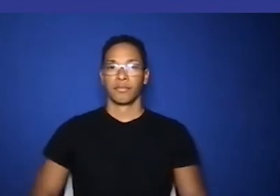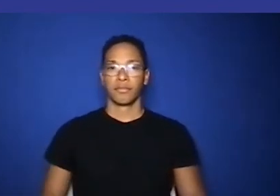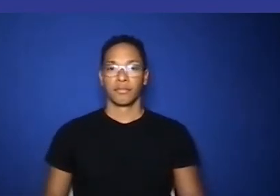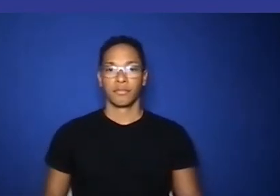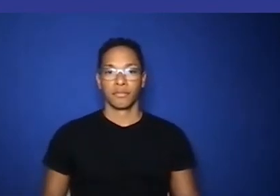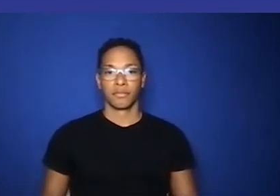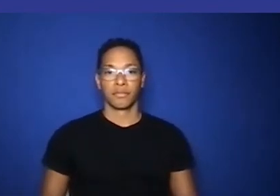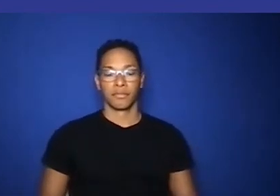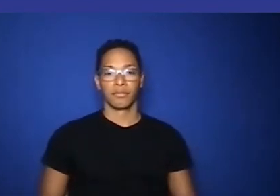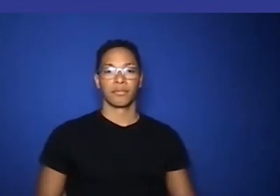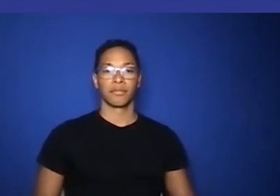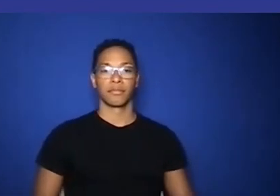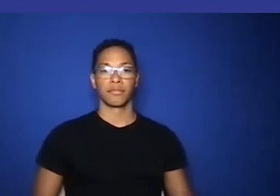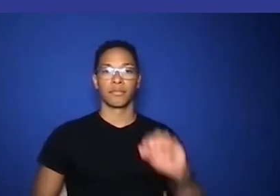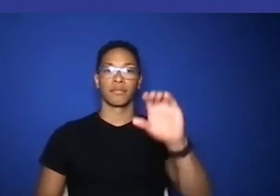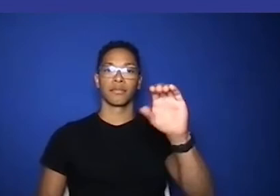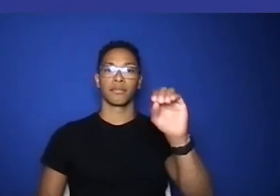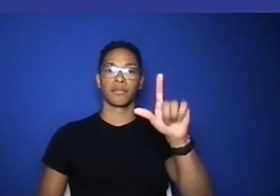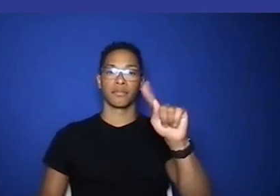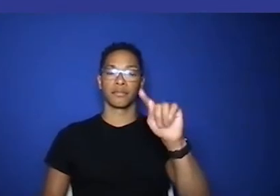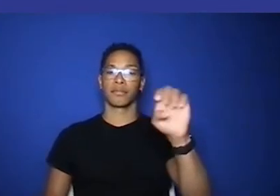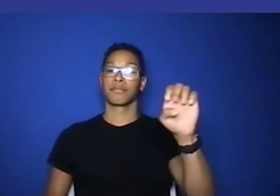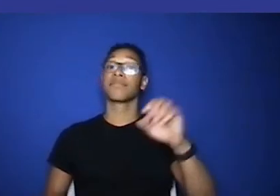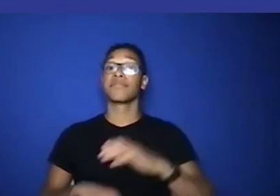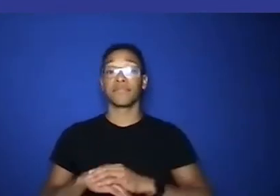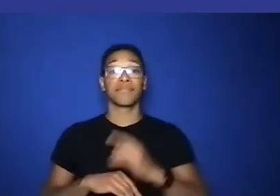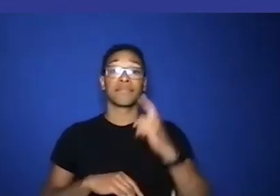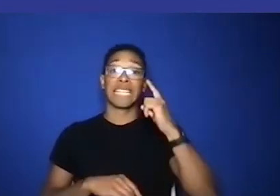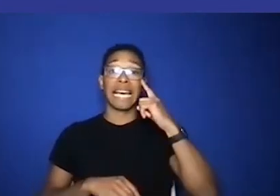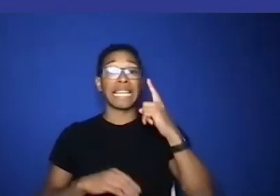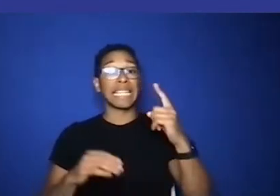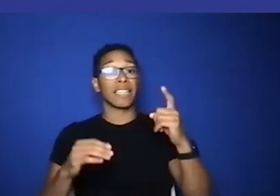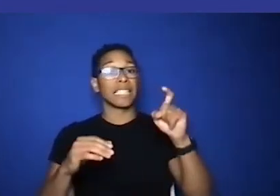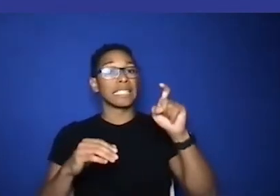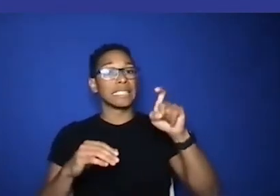I think ultimately it's a conversation about consent.